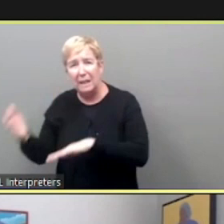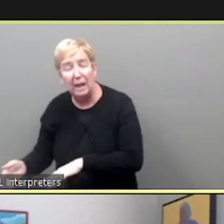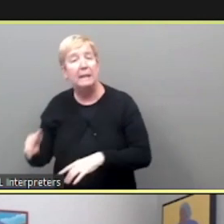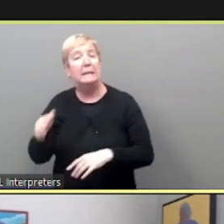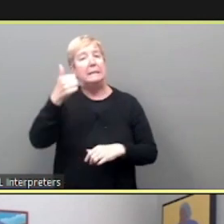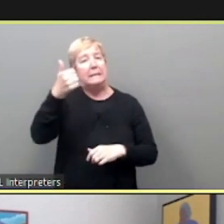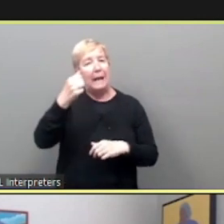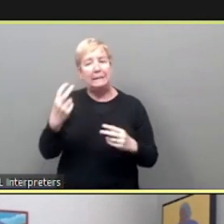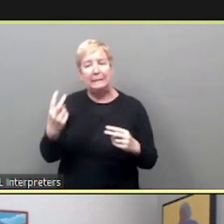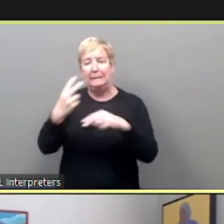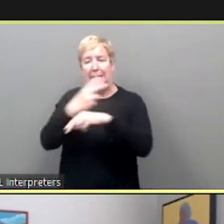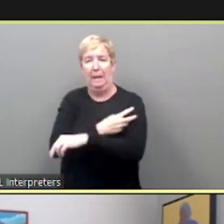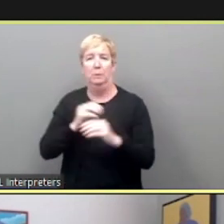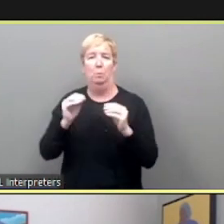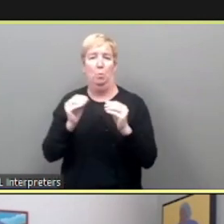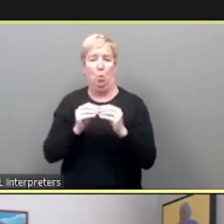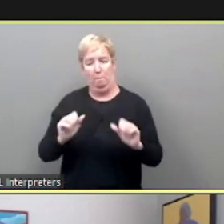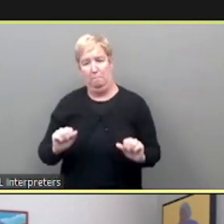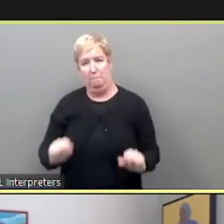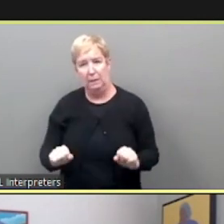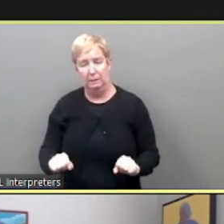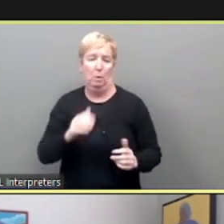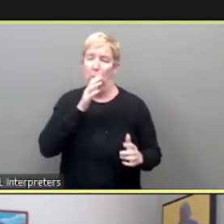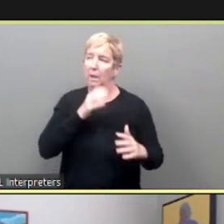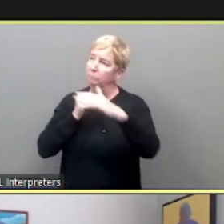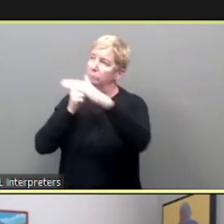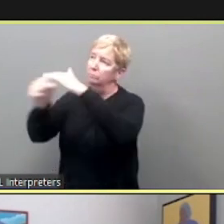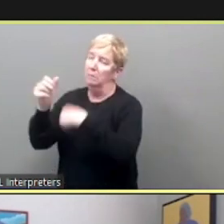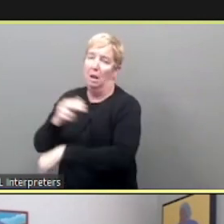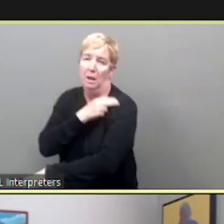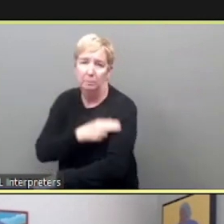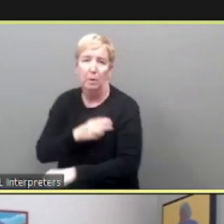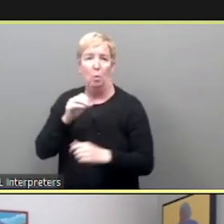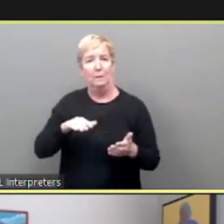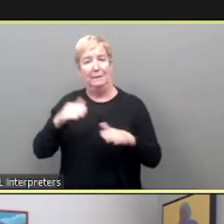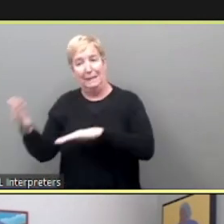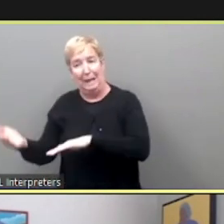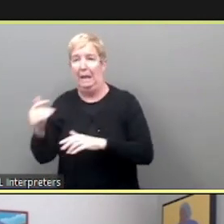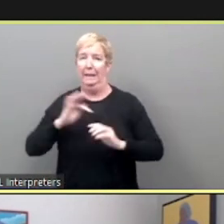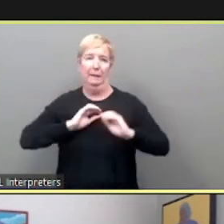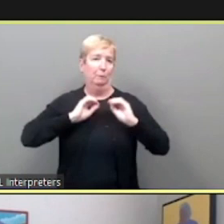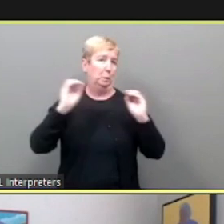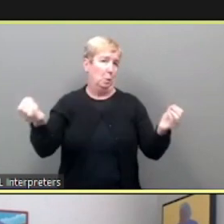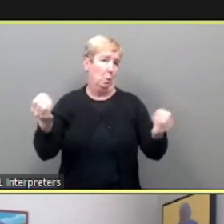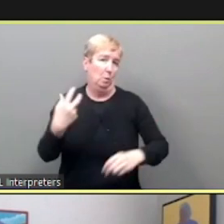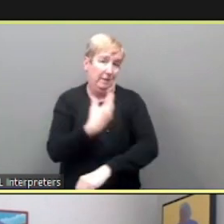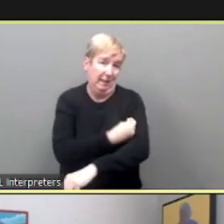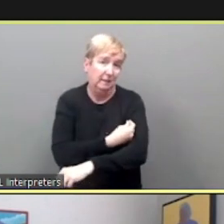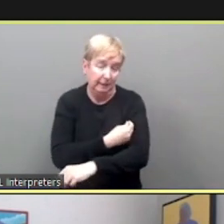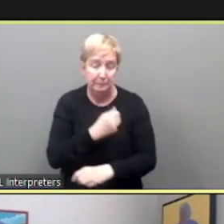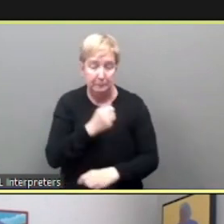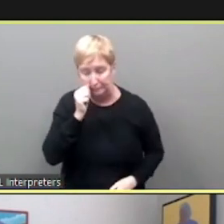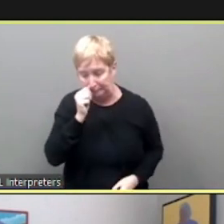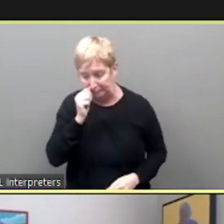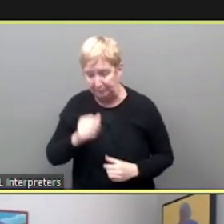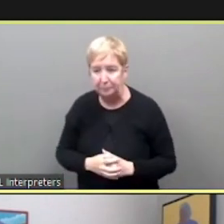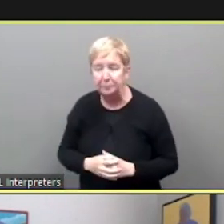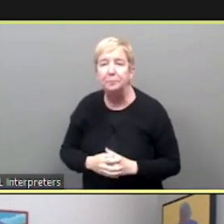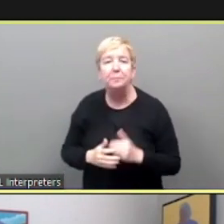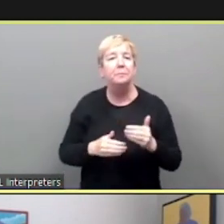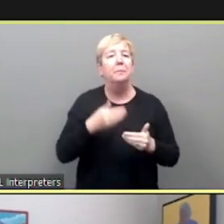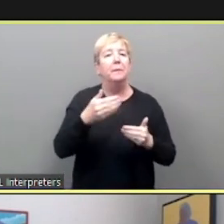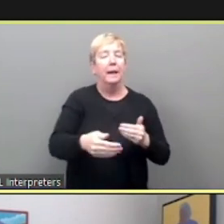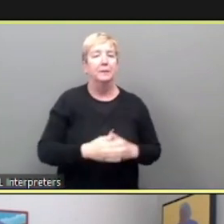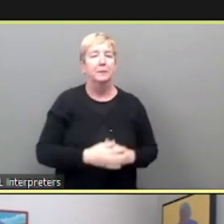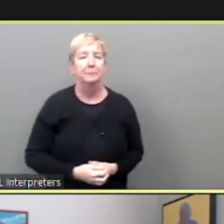get hospitalized or die from COVID if you have not been vaccinated. Next slide.